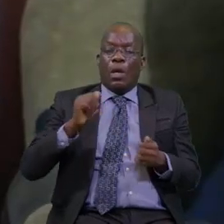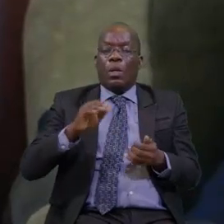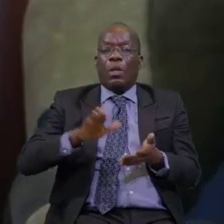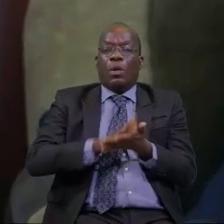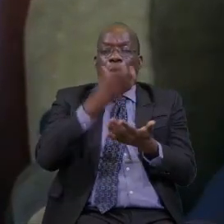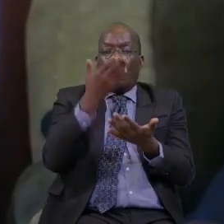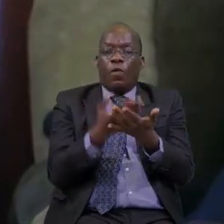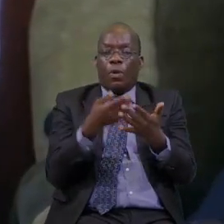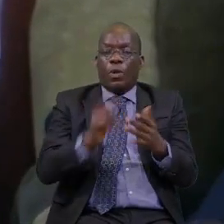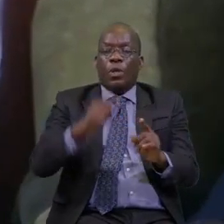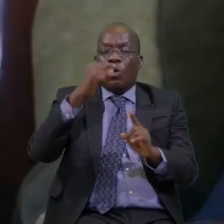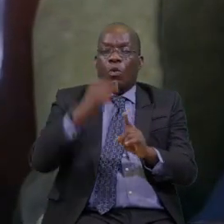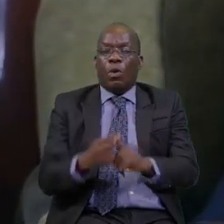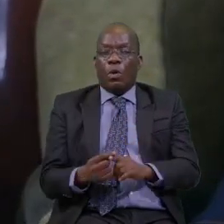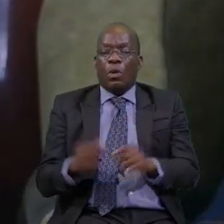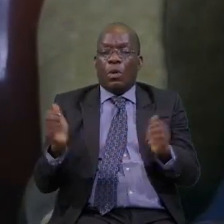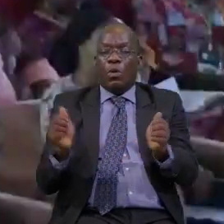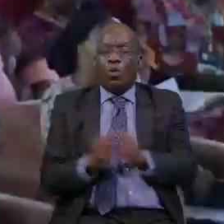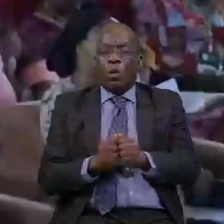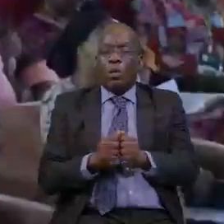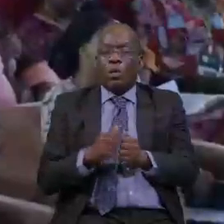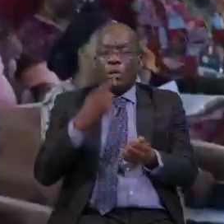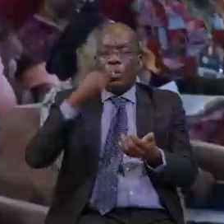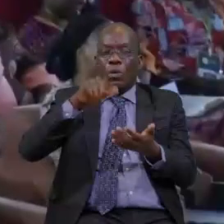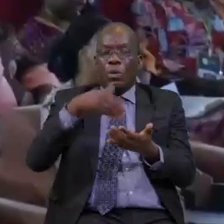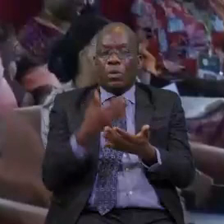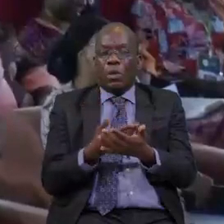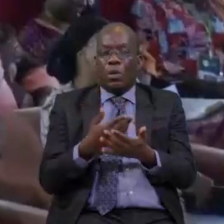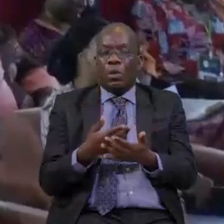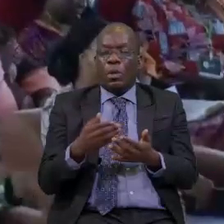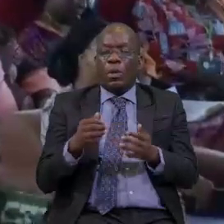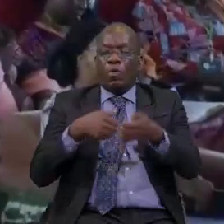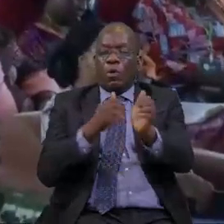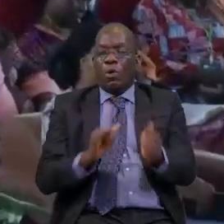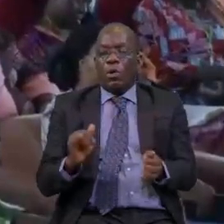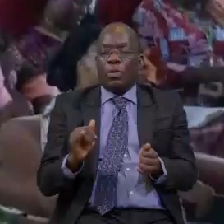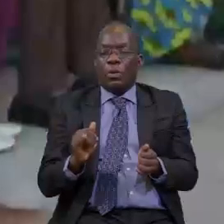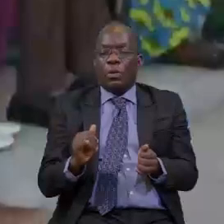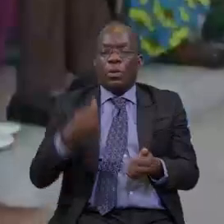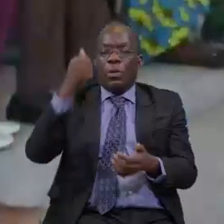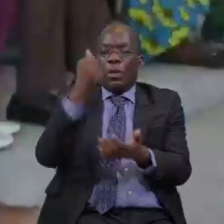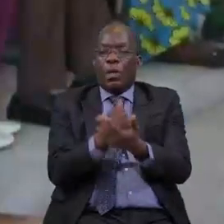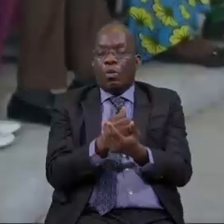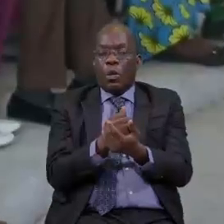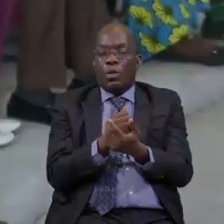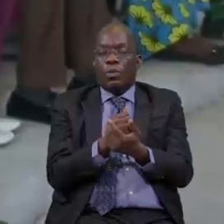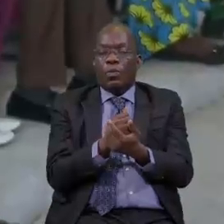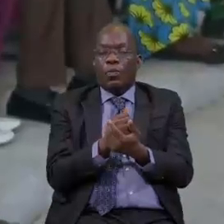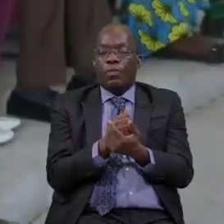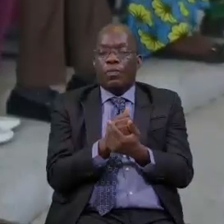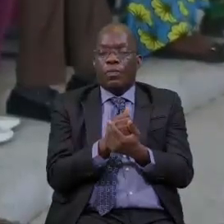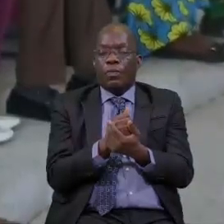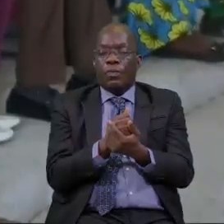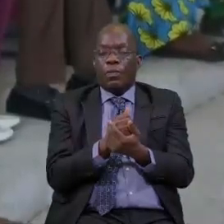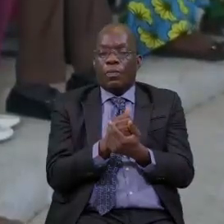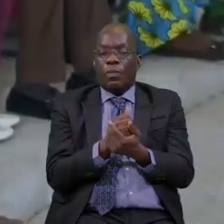word with signs following. Another amen. A